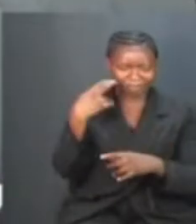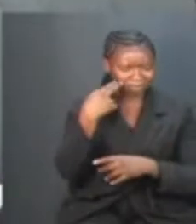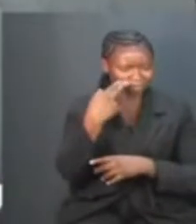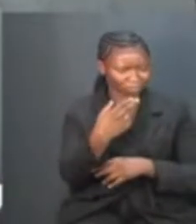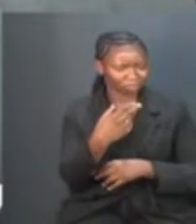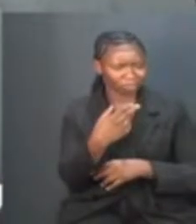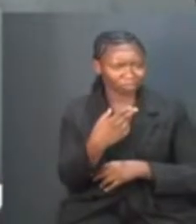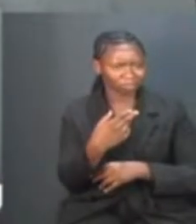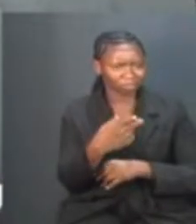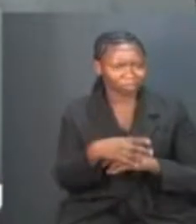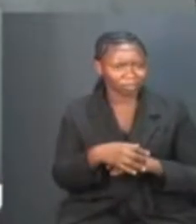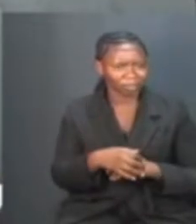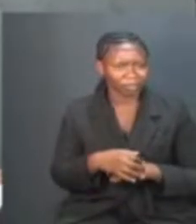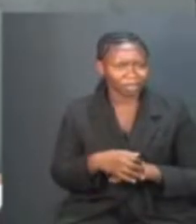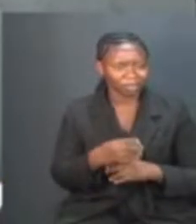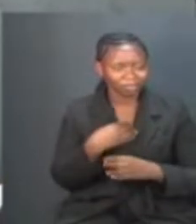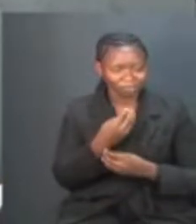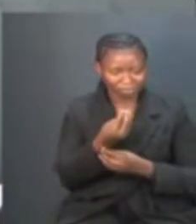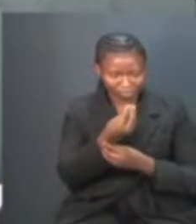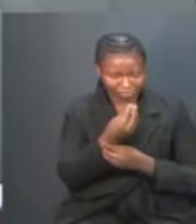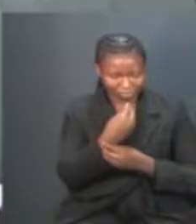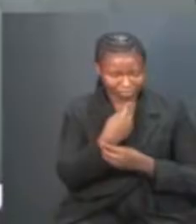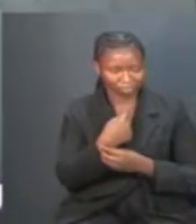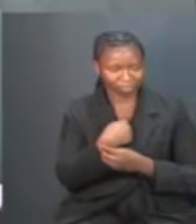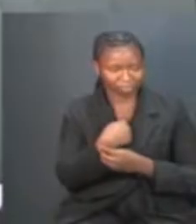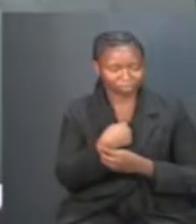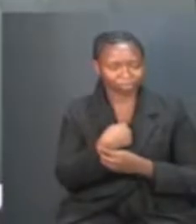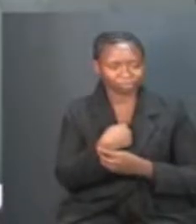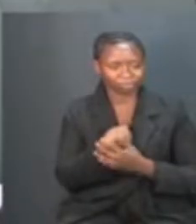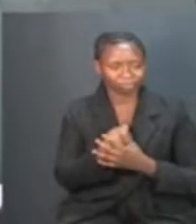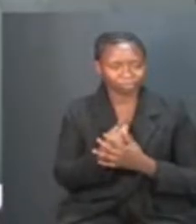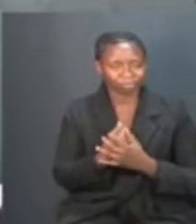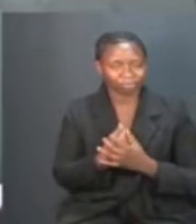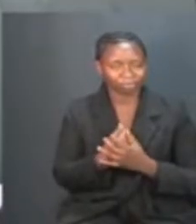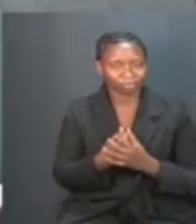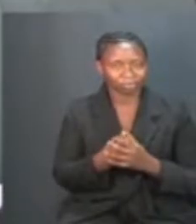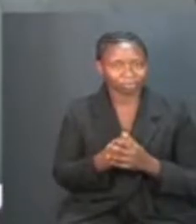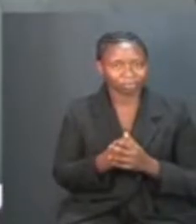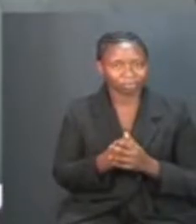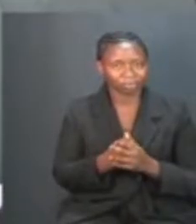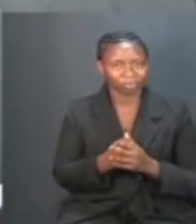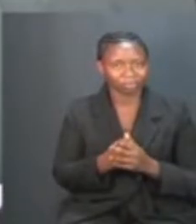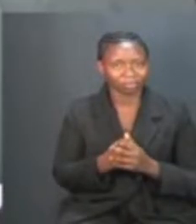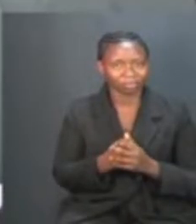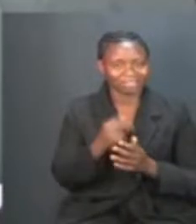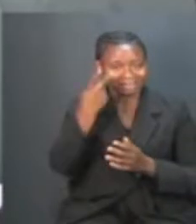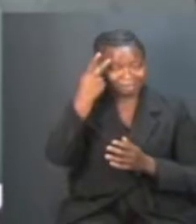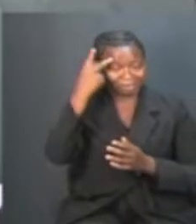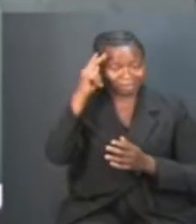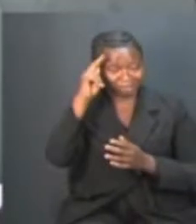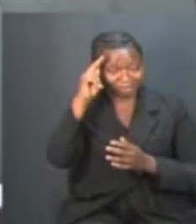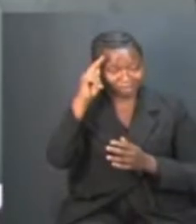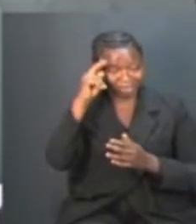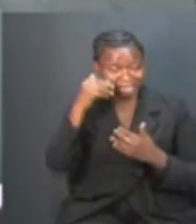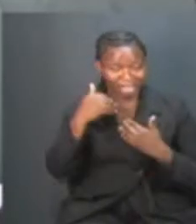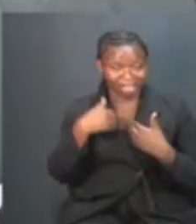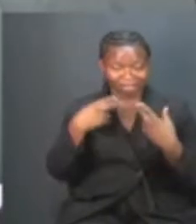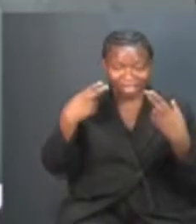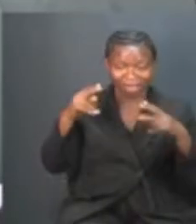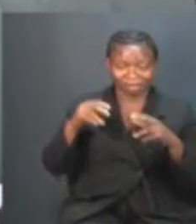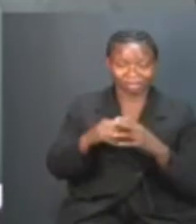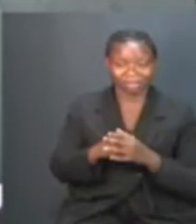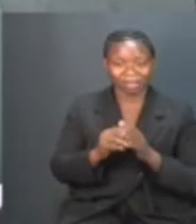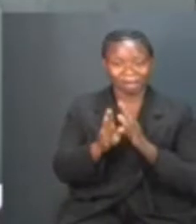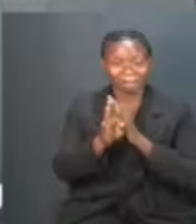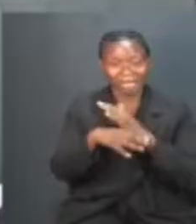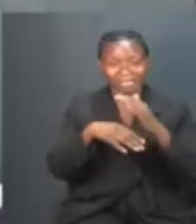was informed of the misinformation that had been given by